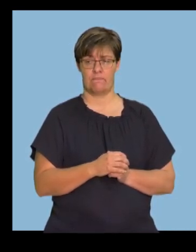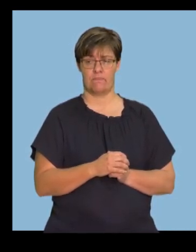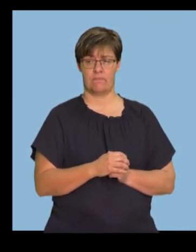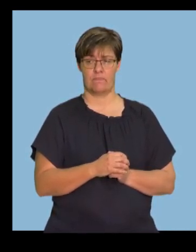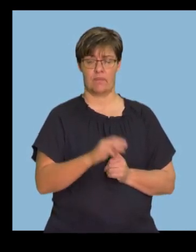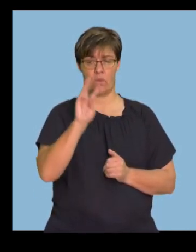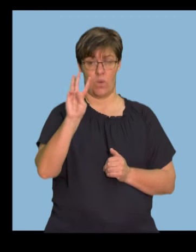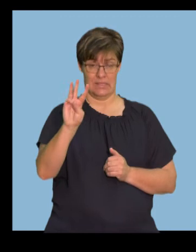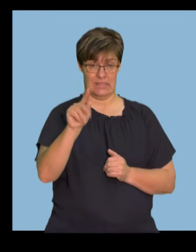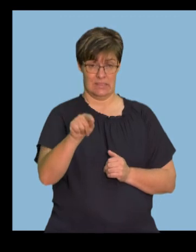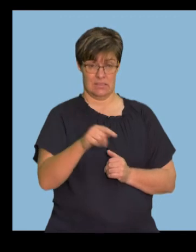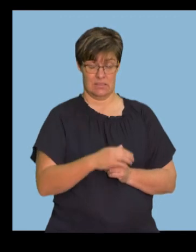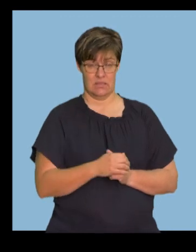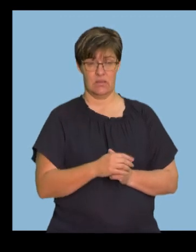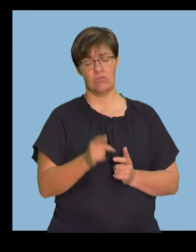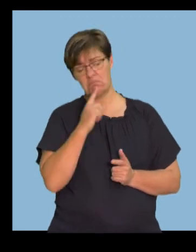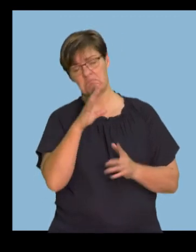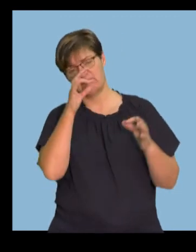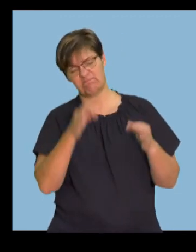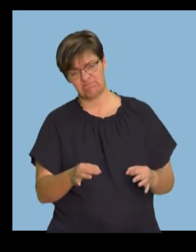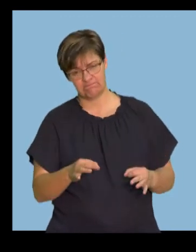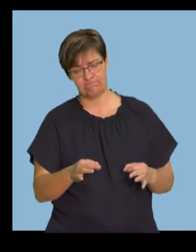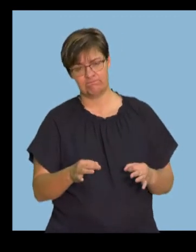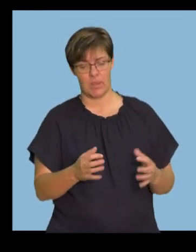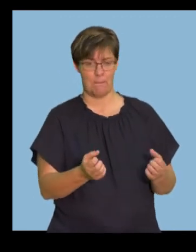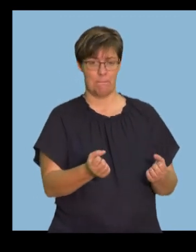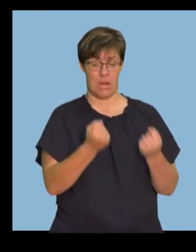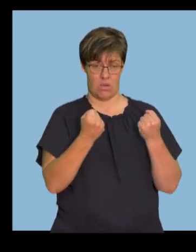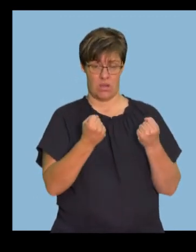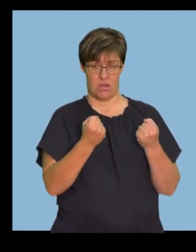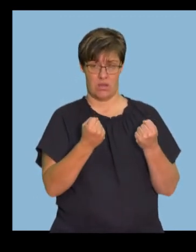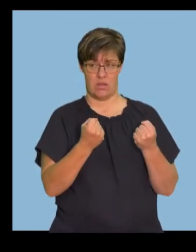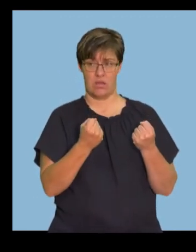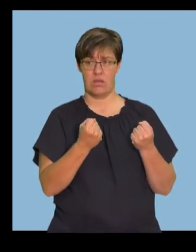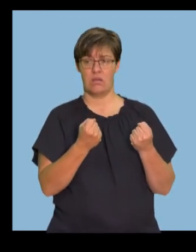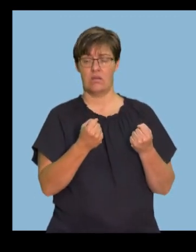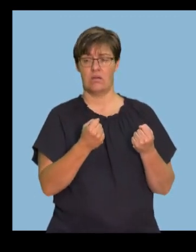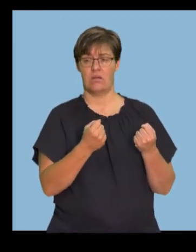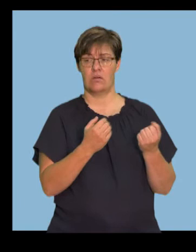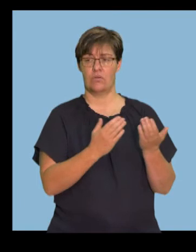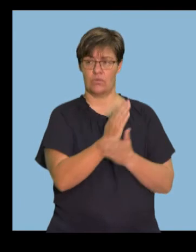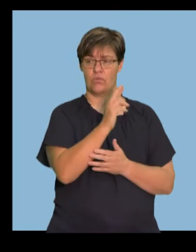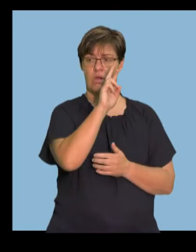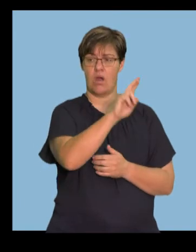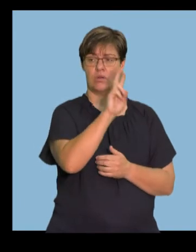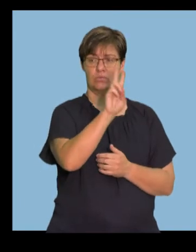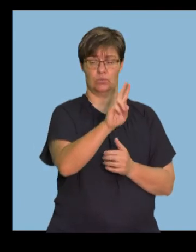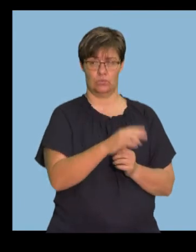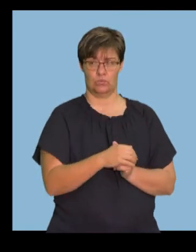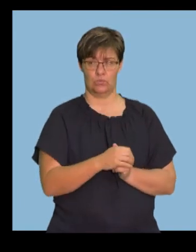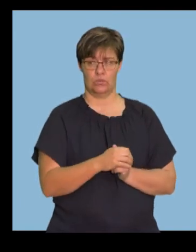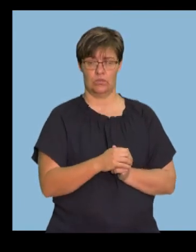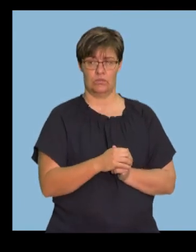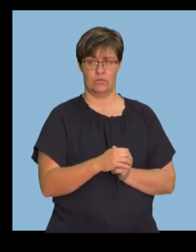14,4 watts, okay? Now let's determine the power that is dissipated by R2.